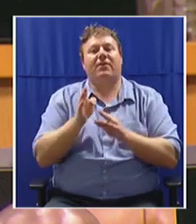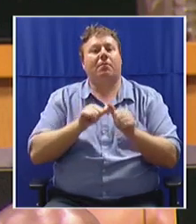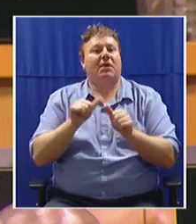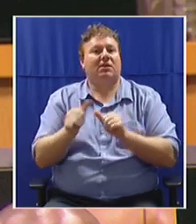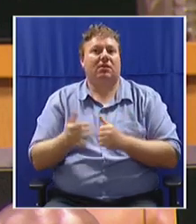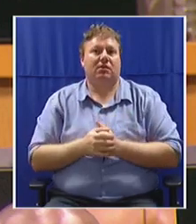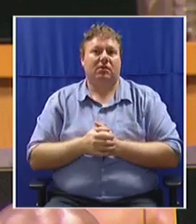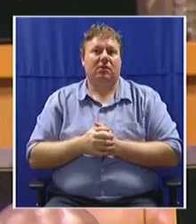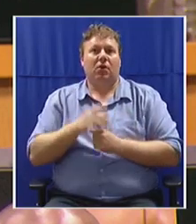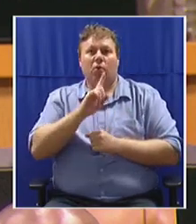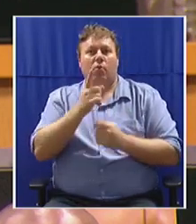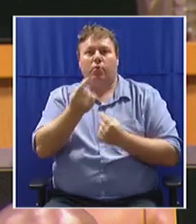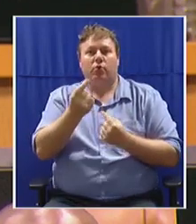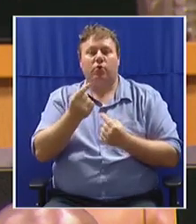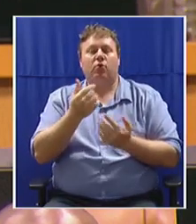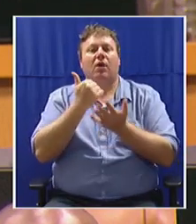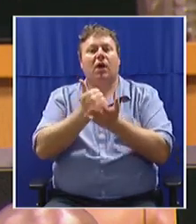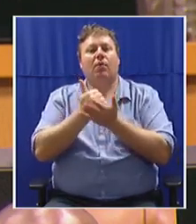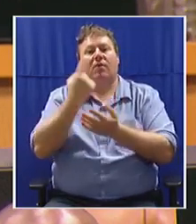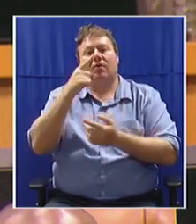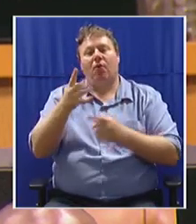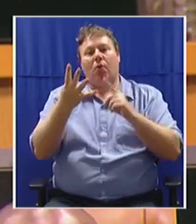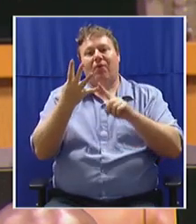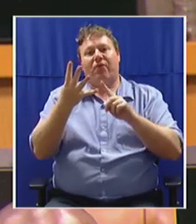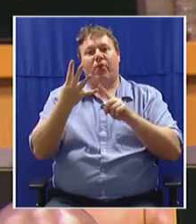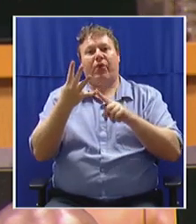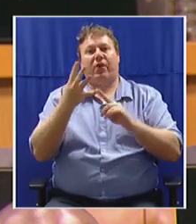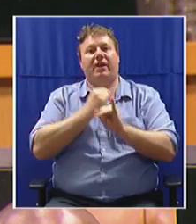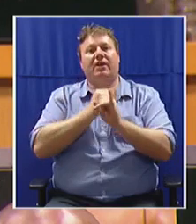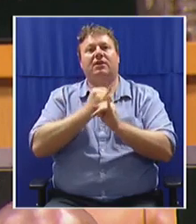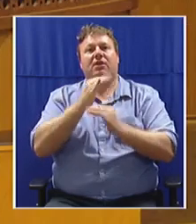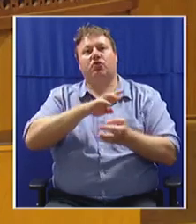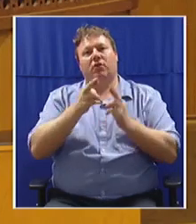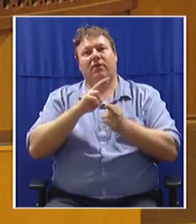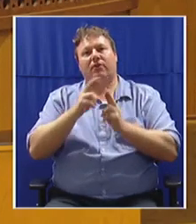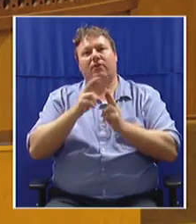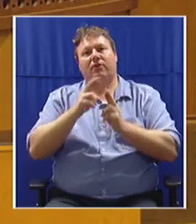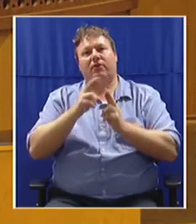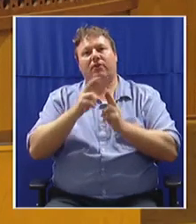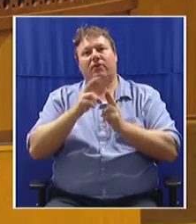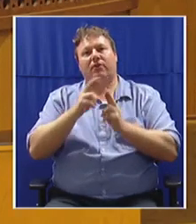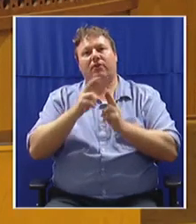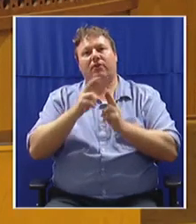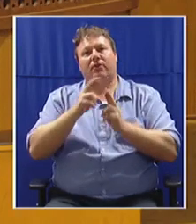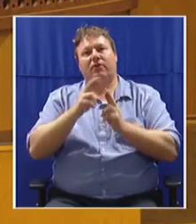that they are ready for the fourth industrial revolution? Thank you, sir. The Deputy President.